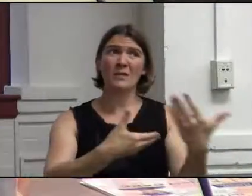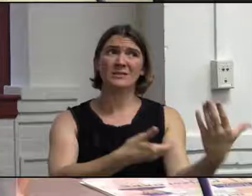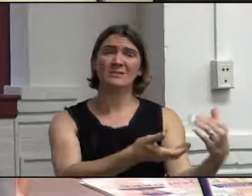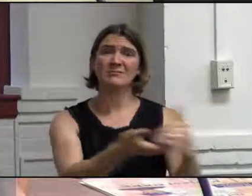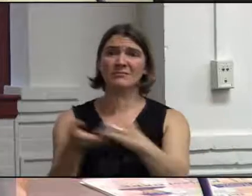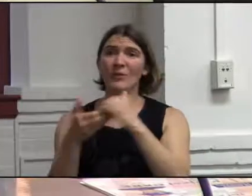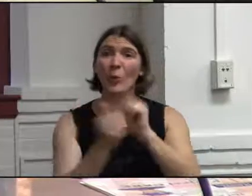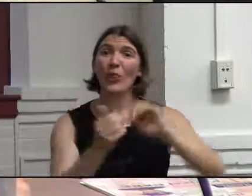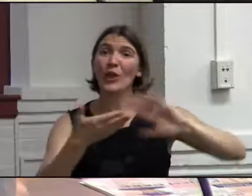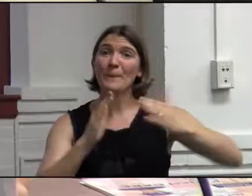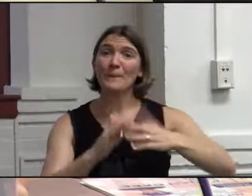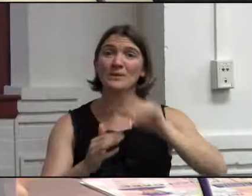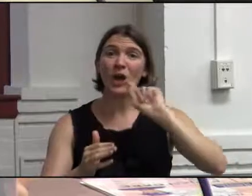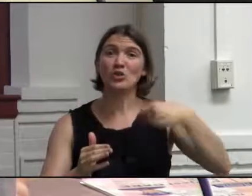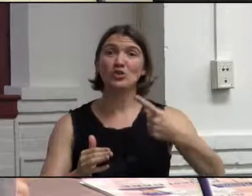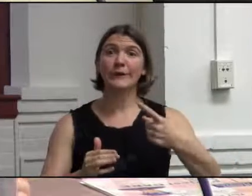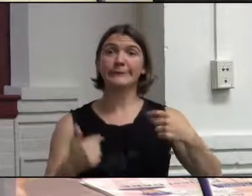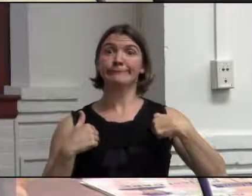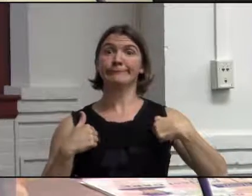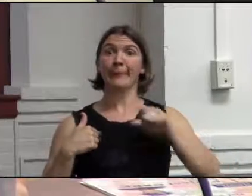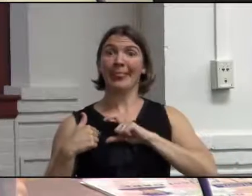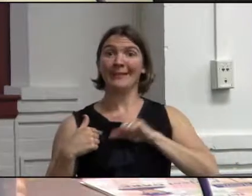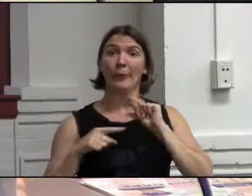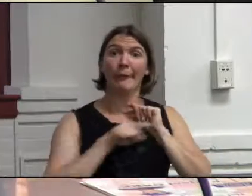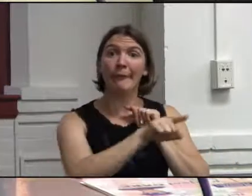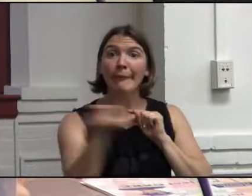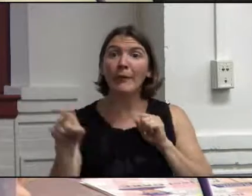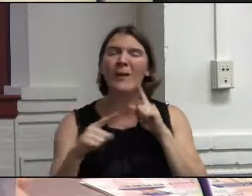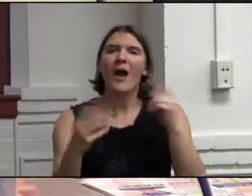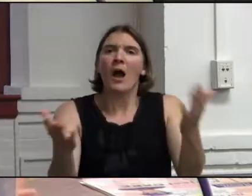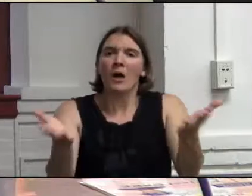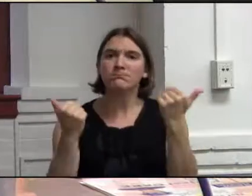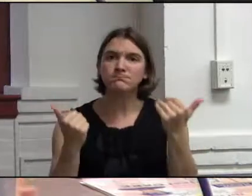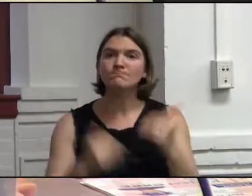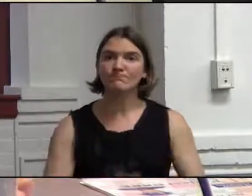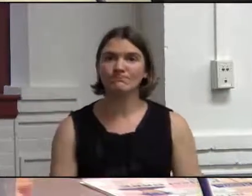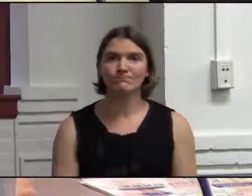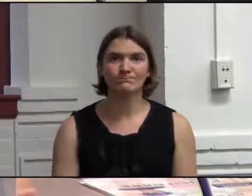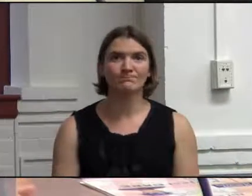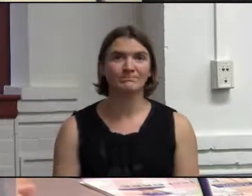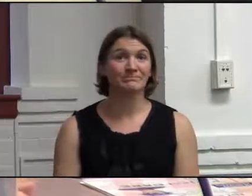to be present to learn about this and ask questions and be excited.